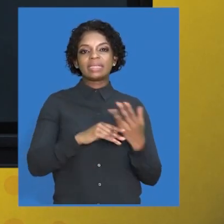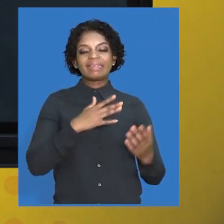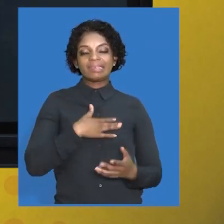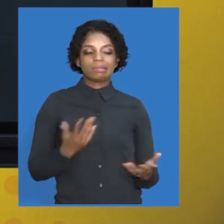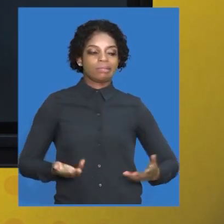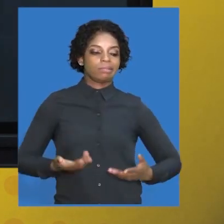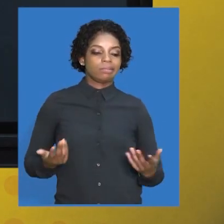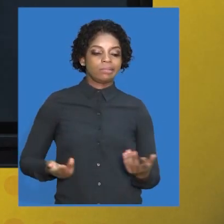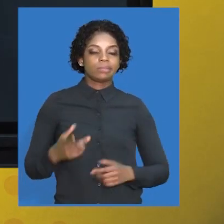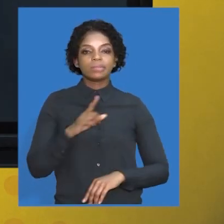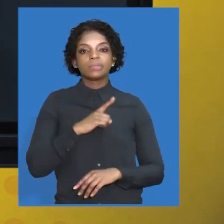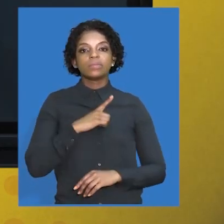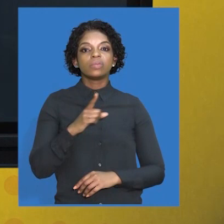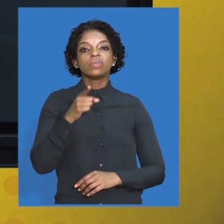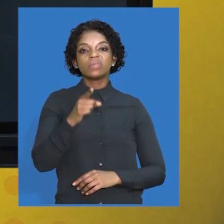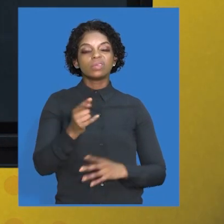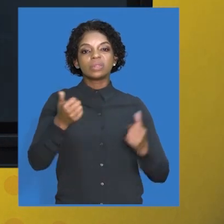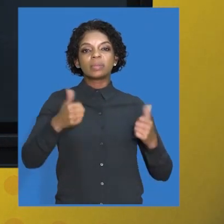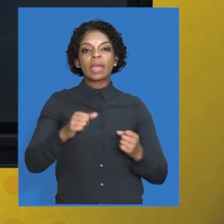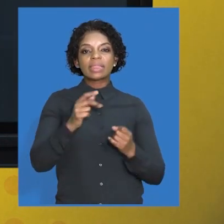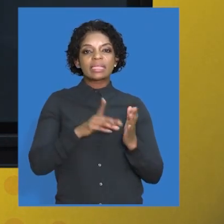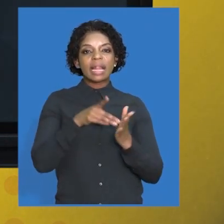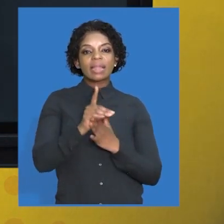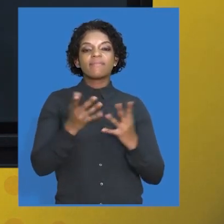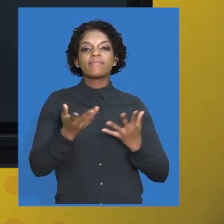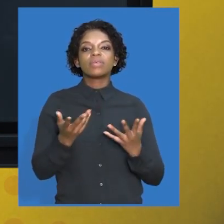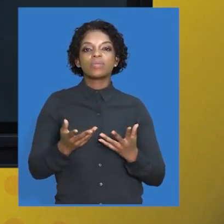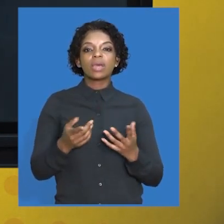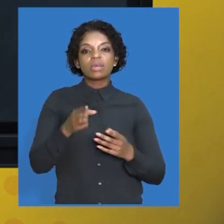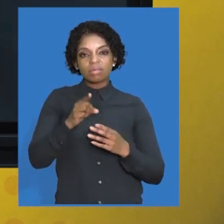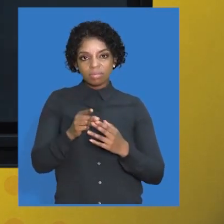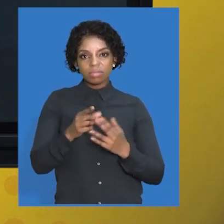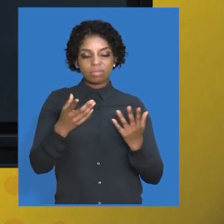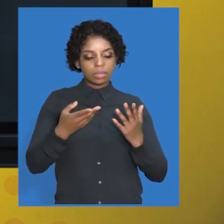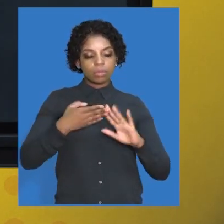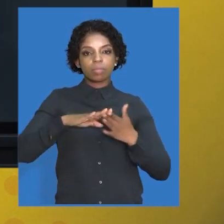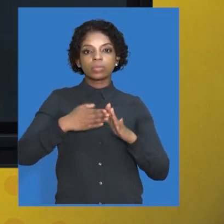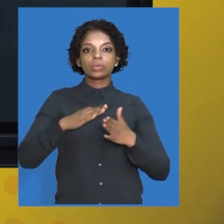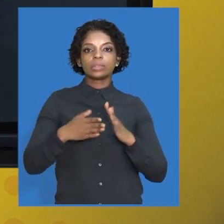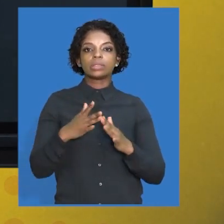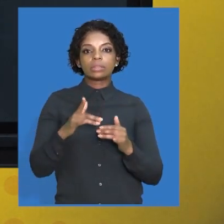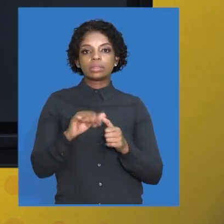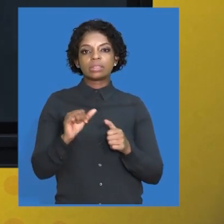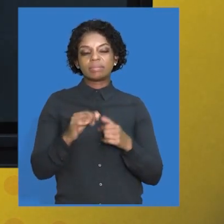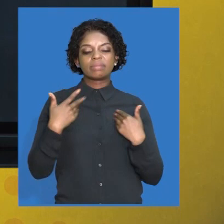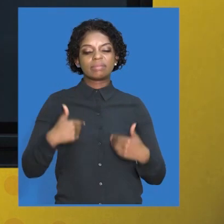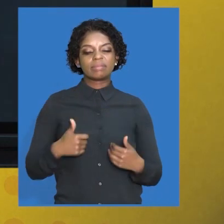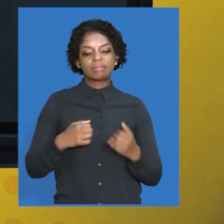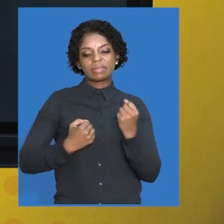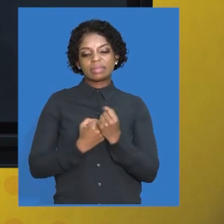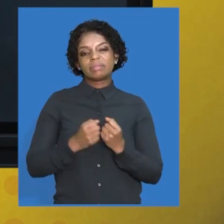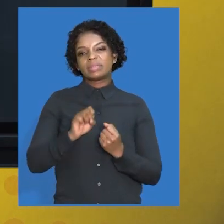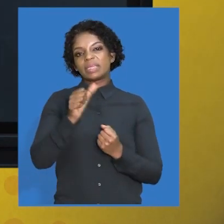CSR project hasn't delivered through on the community, and I'd rather not support them. I want to go and support someone